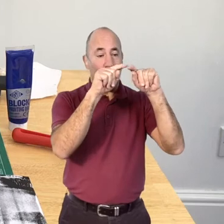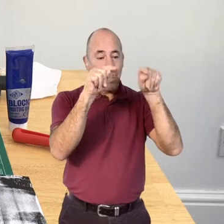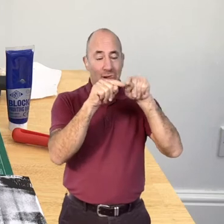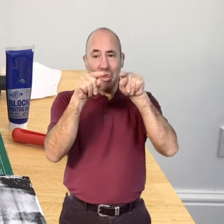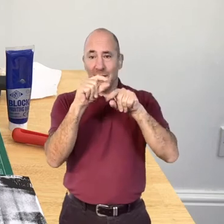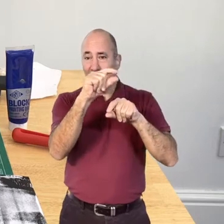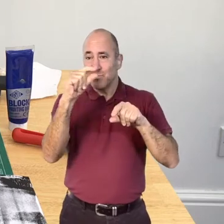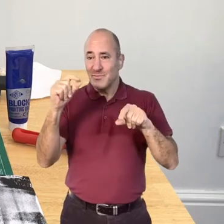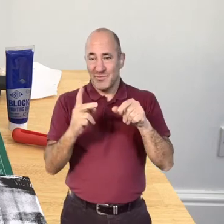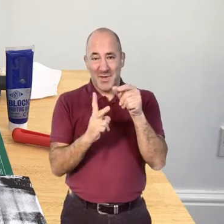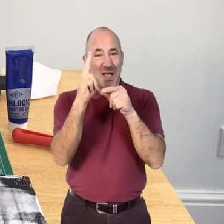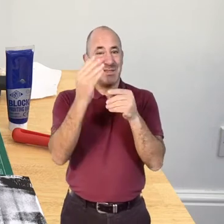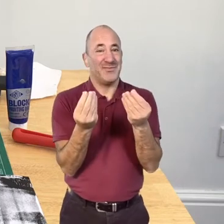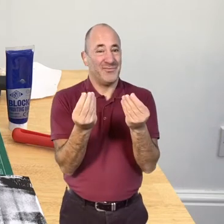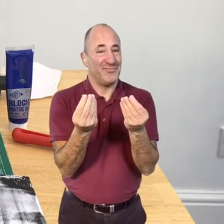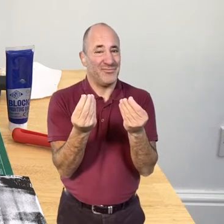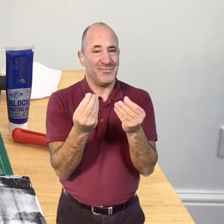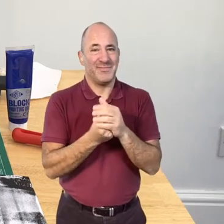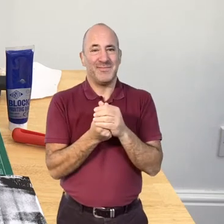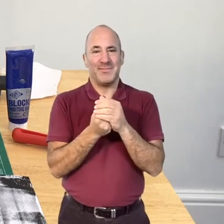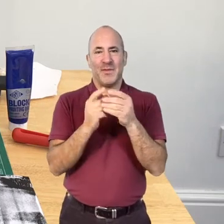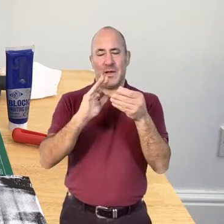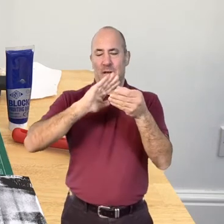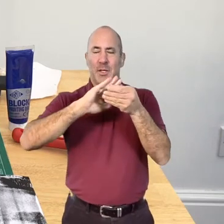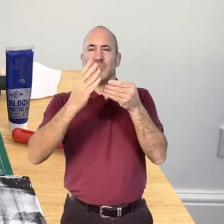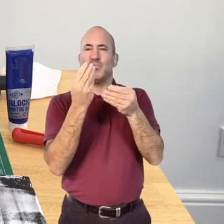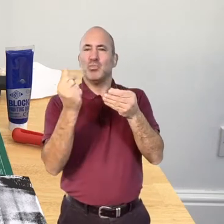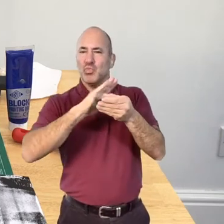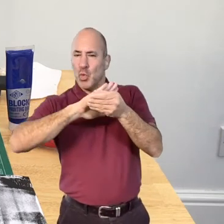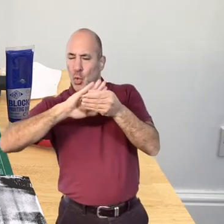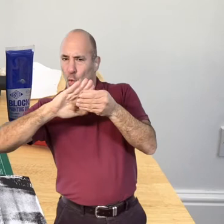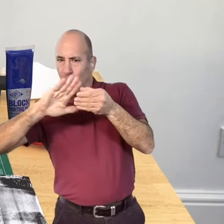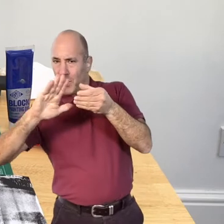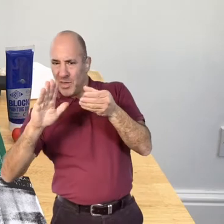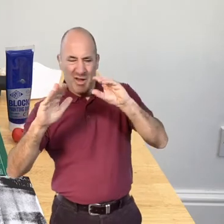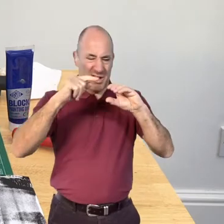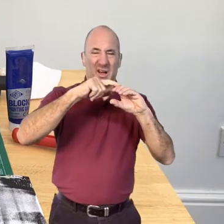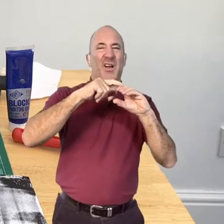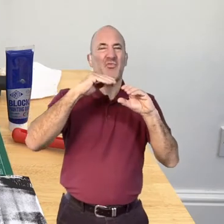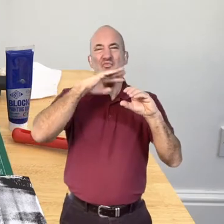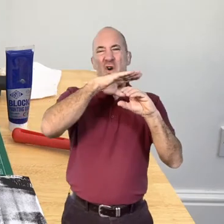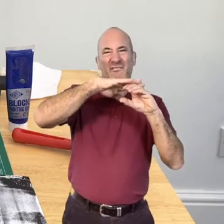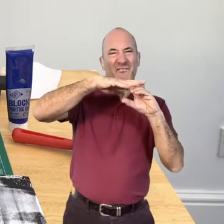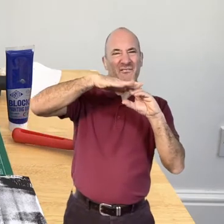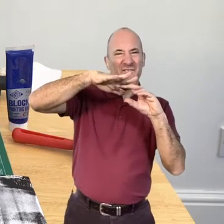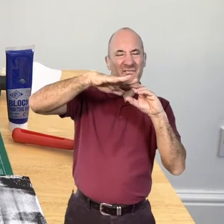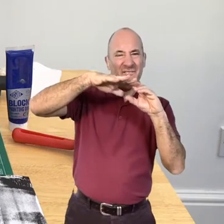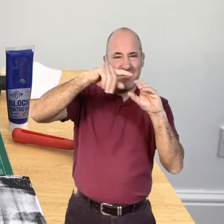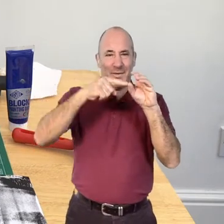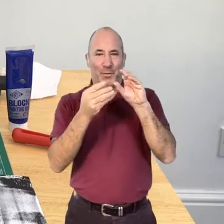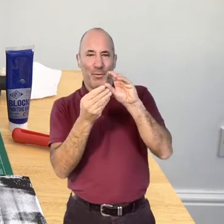cut them into tiny sponges. They've got the rough side on one side and they're squidgy on the other. And with the rough